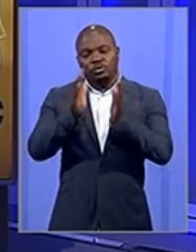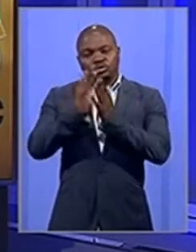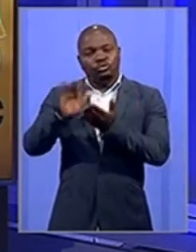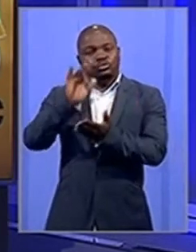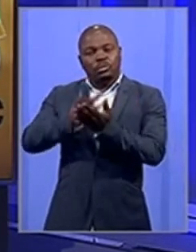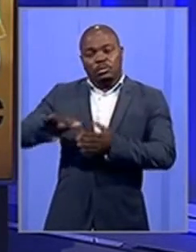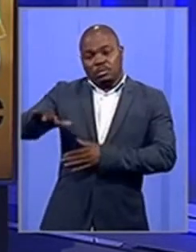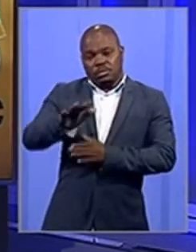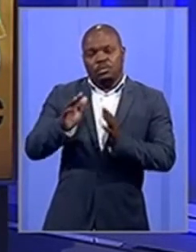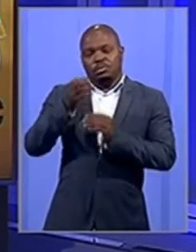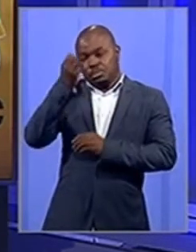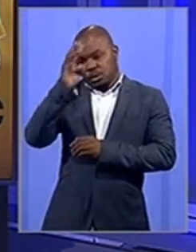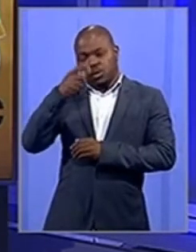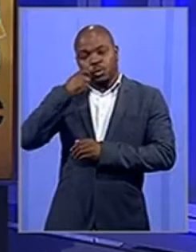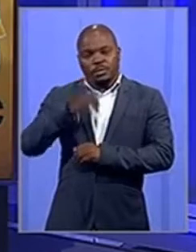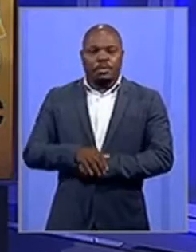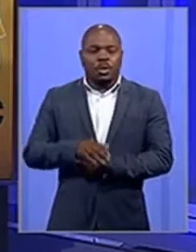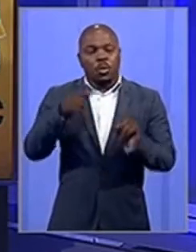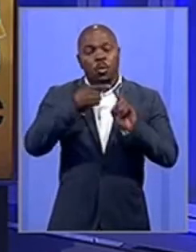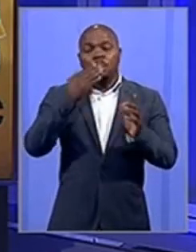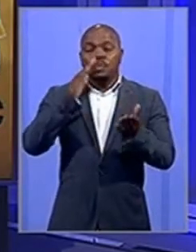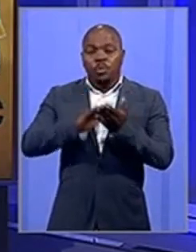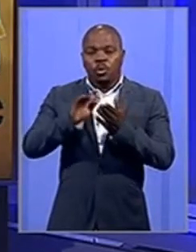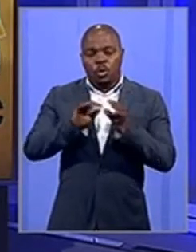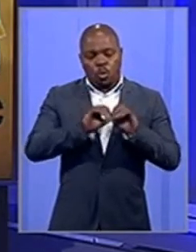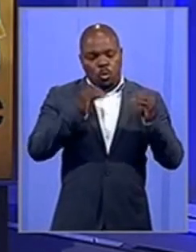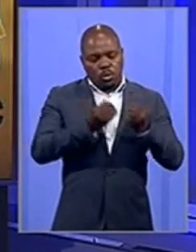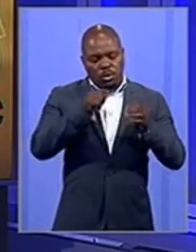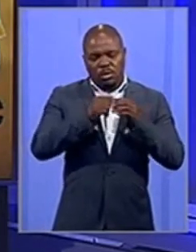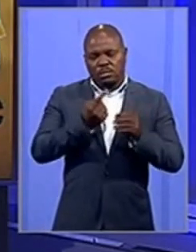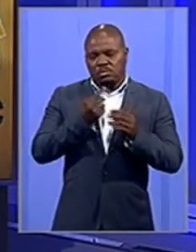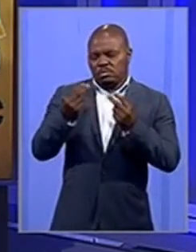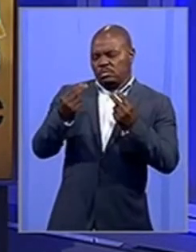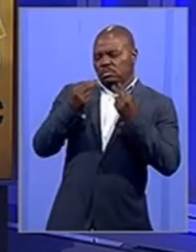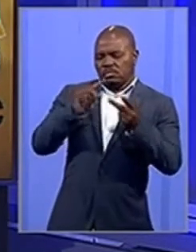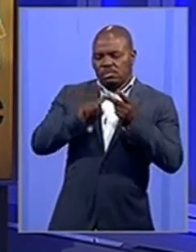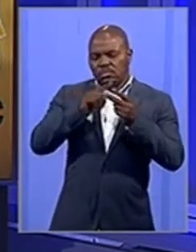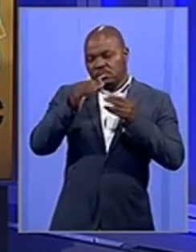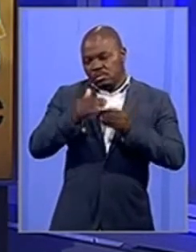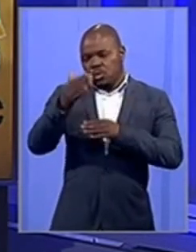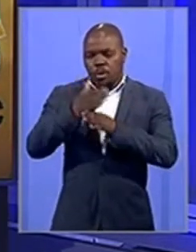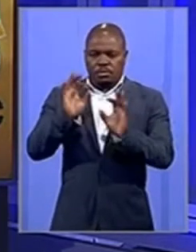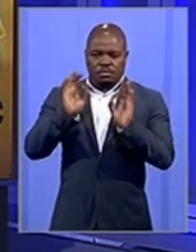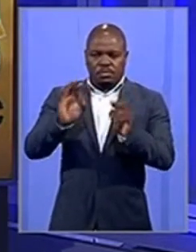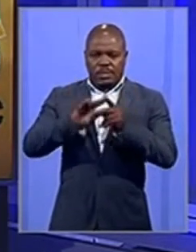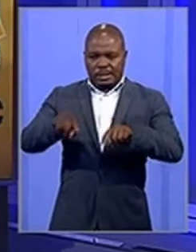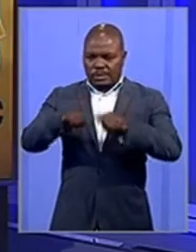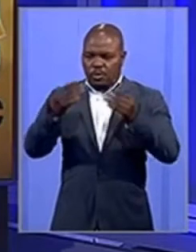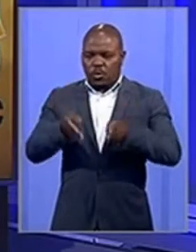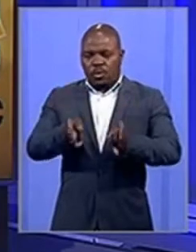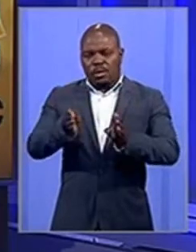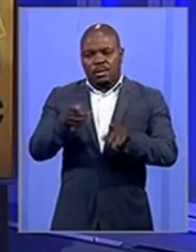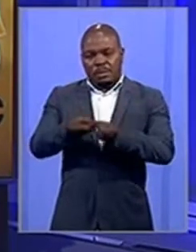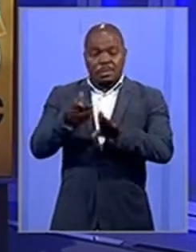Tshwane. Ramaphosa o tshepisitse hore mokga wa habo o tla itekolla botjha mme o etse dintho ka tsela e nepahetseng le e fapaneng ho nako e